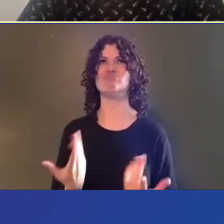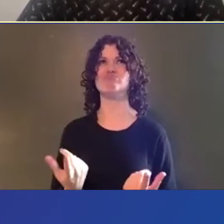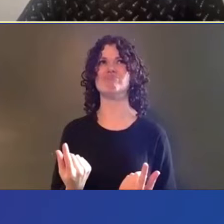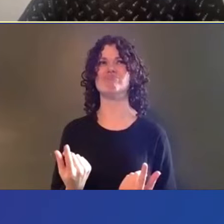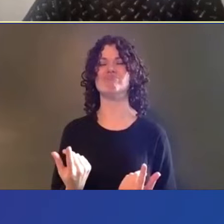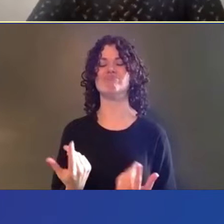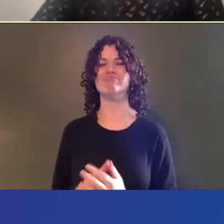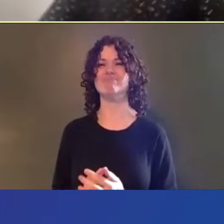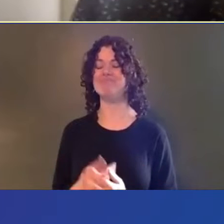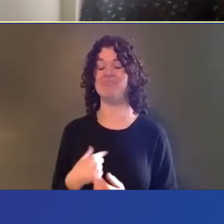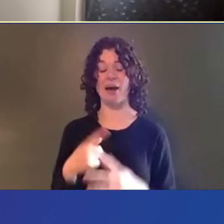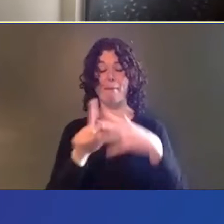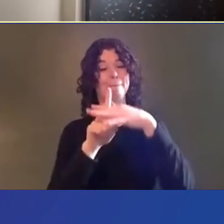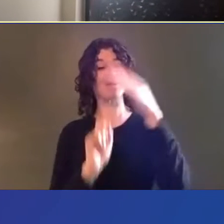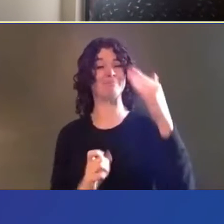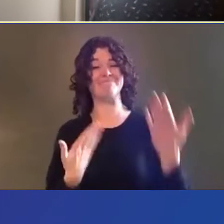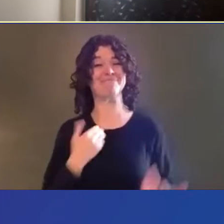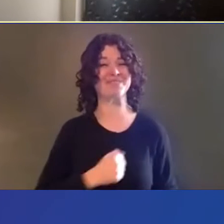I lost it.